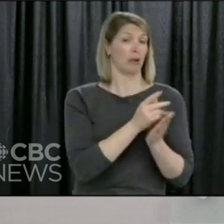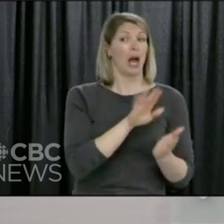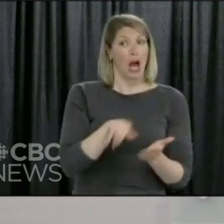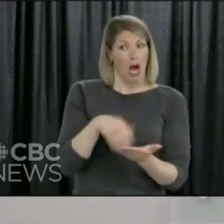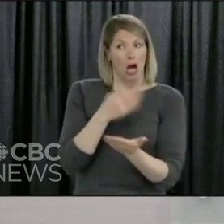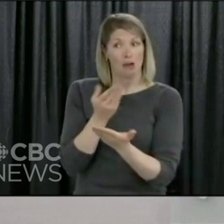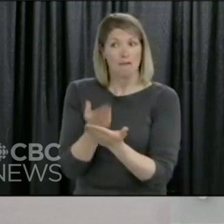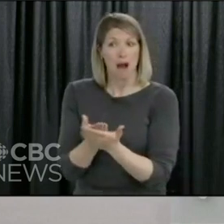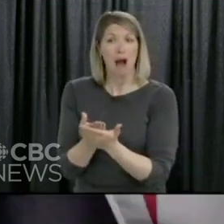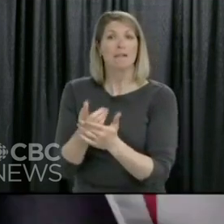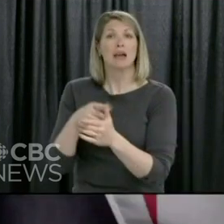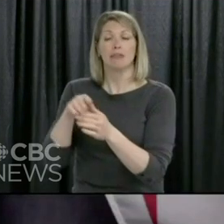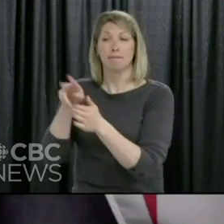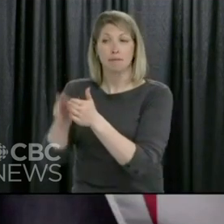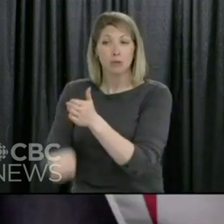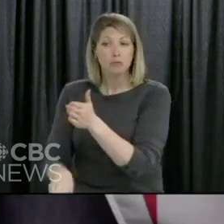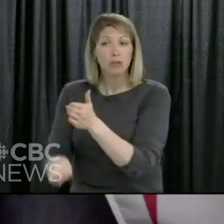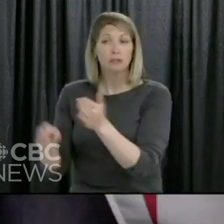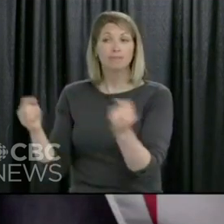could be happening in that time frame?